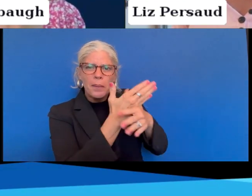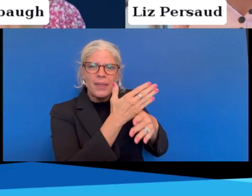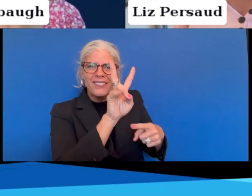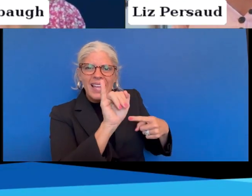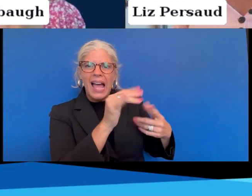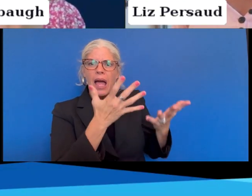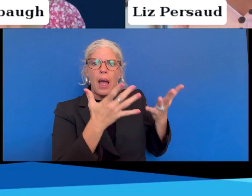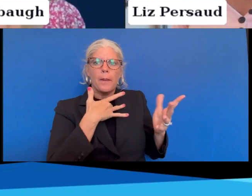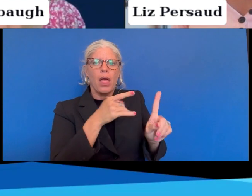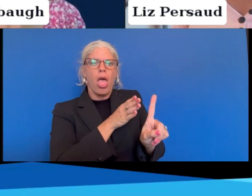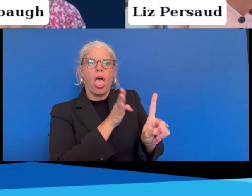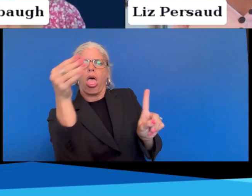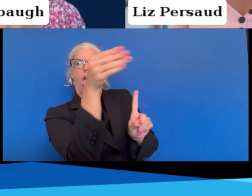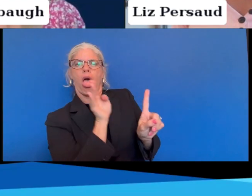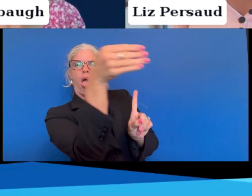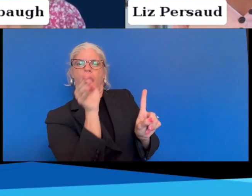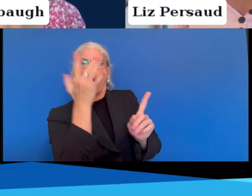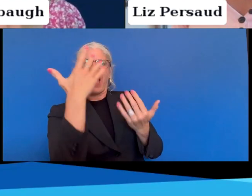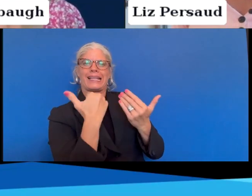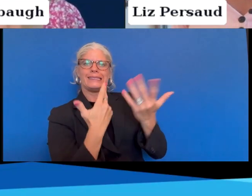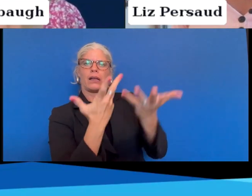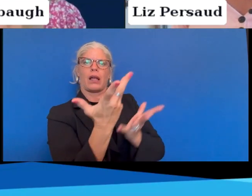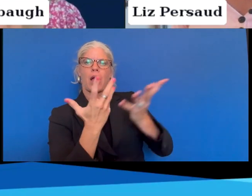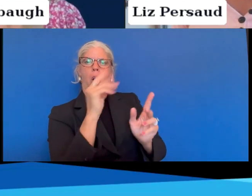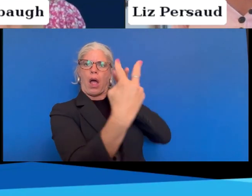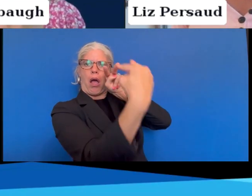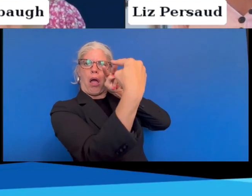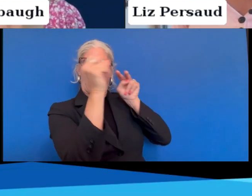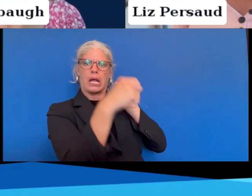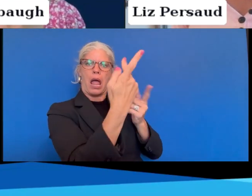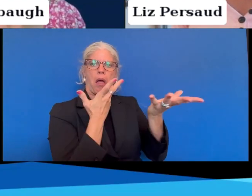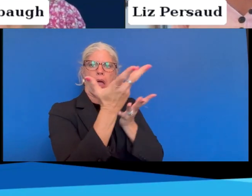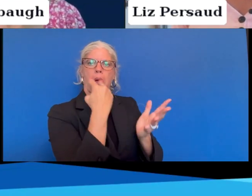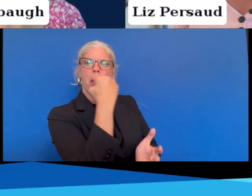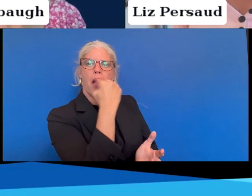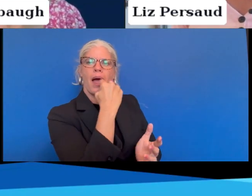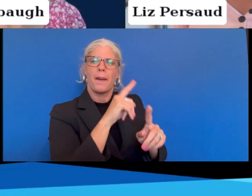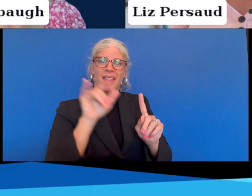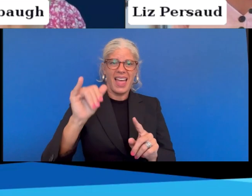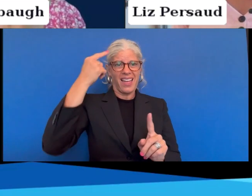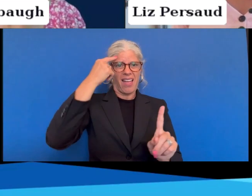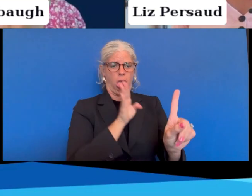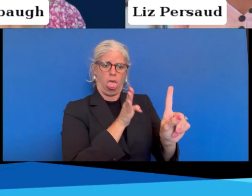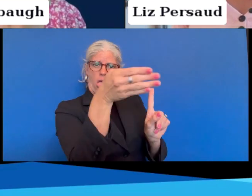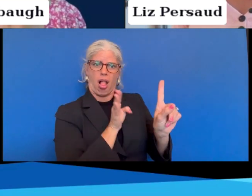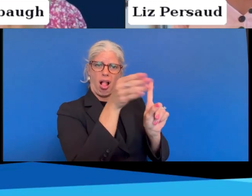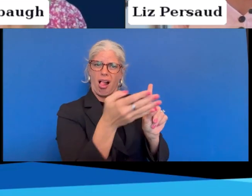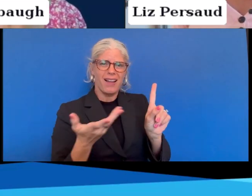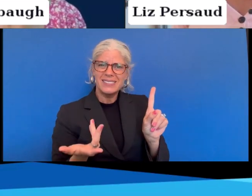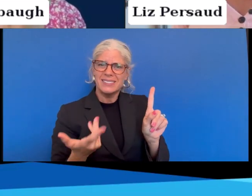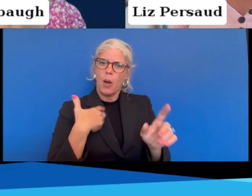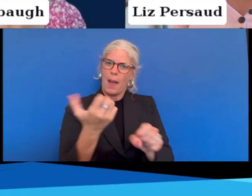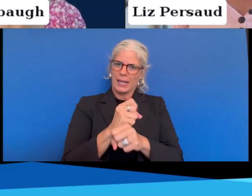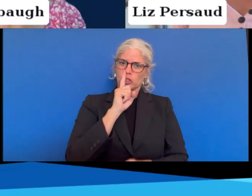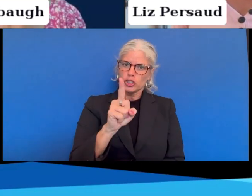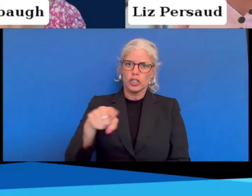sometimes people slip into that, especially if someone has maybe a difficulty talking, or they are vision